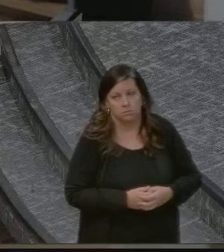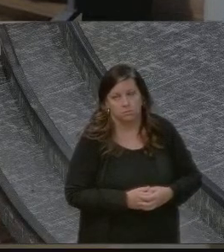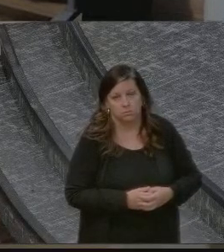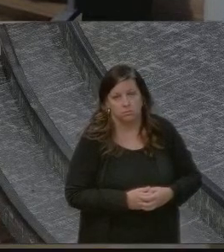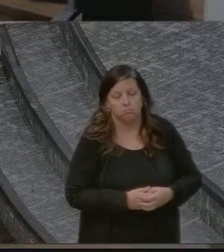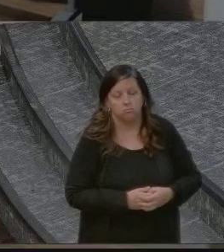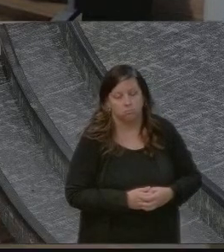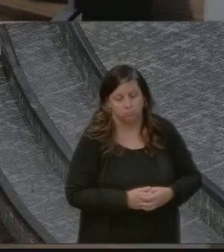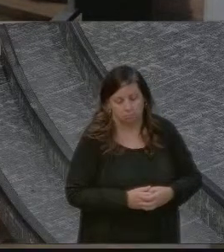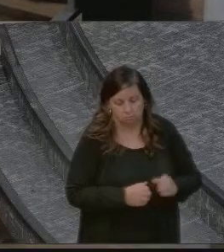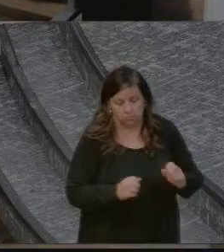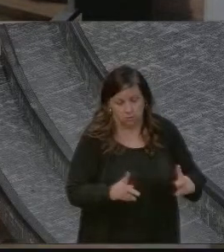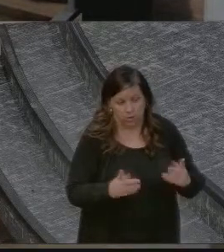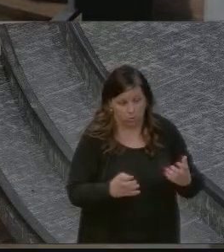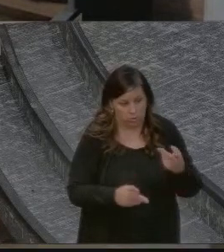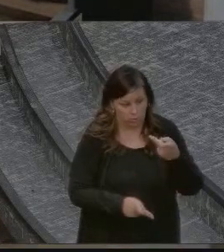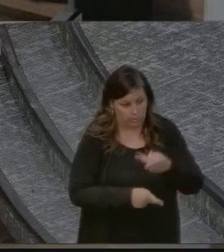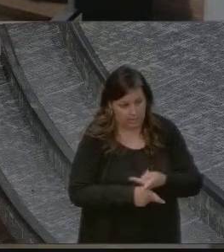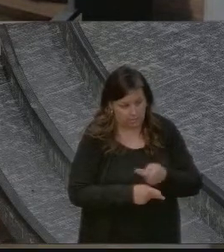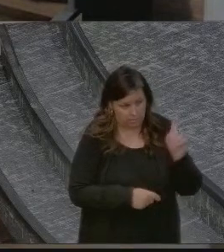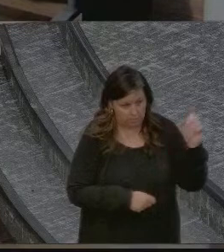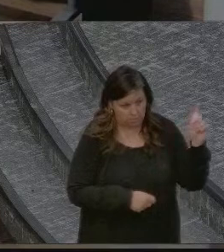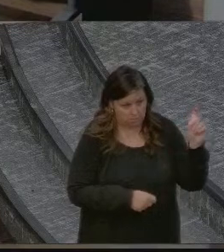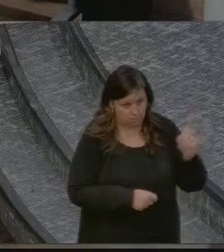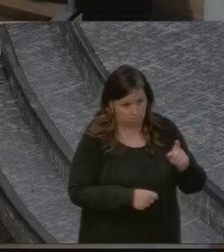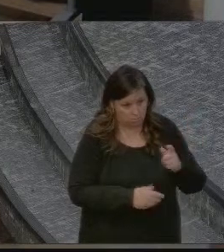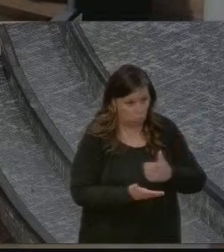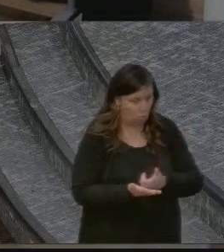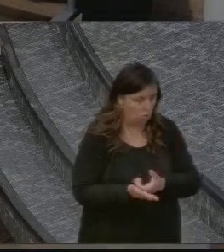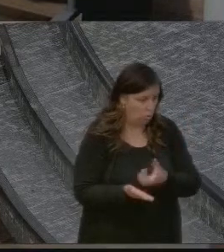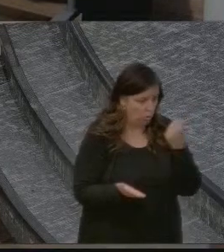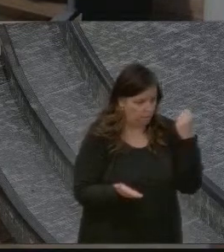All right, do we want to keep this on consent or remove it?